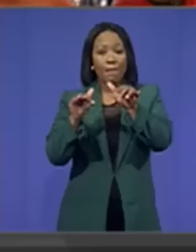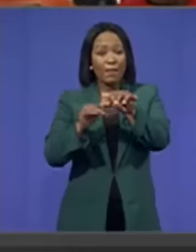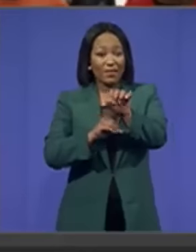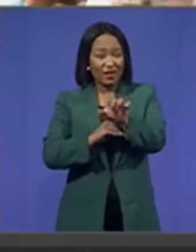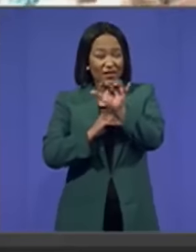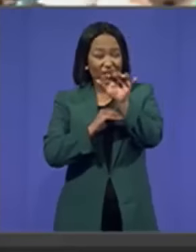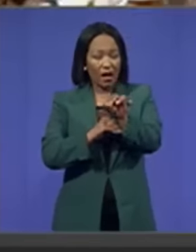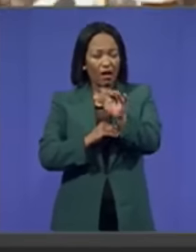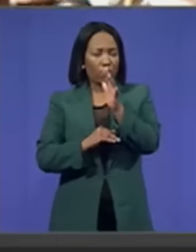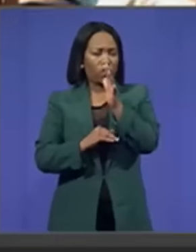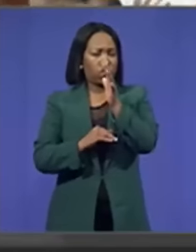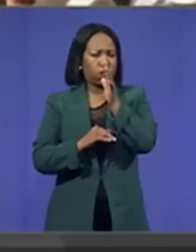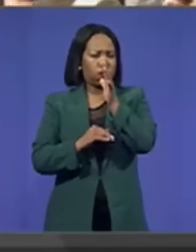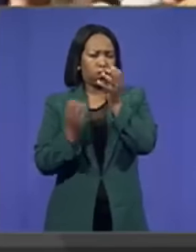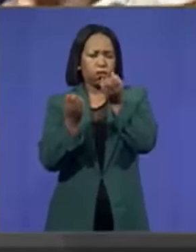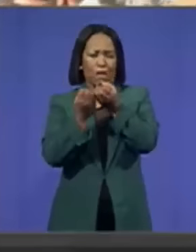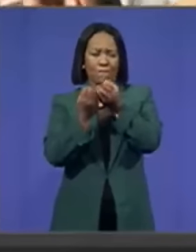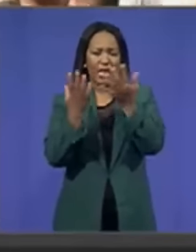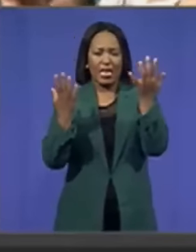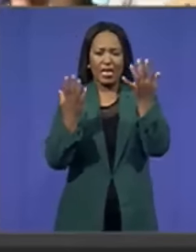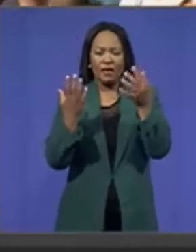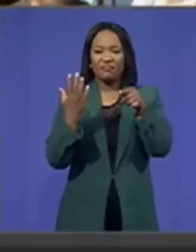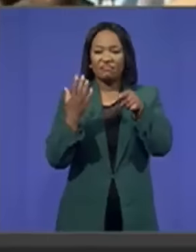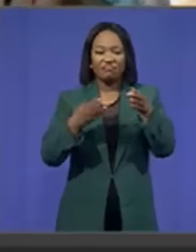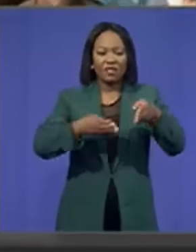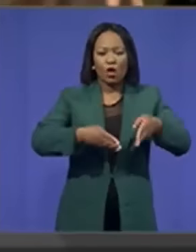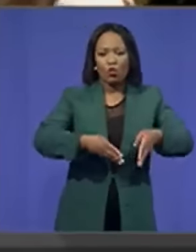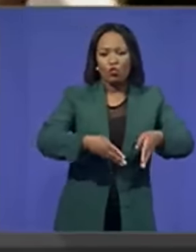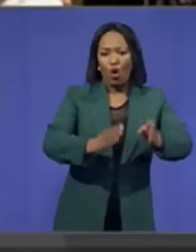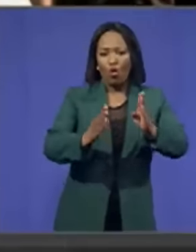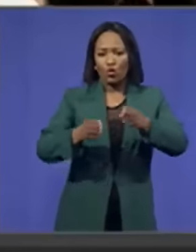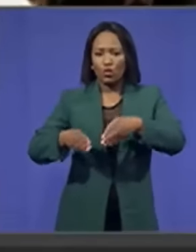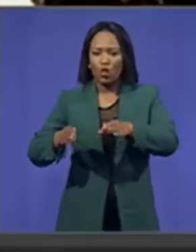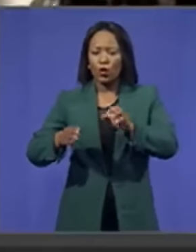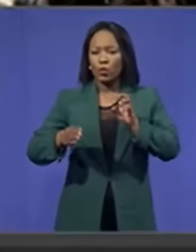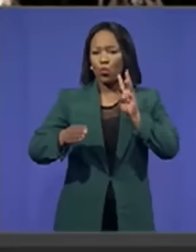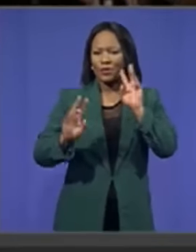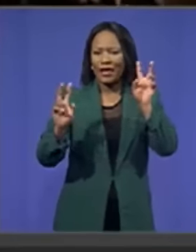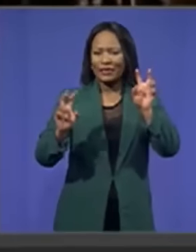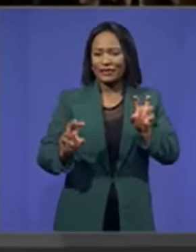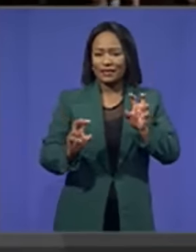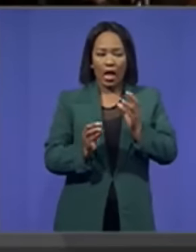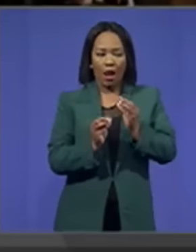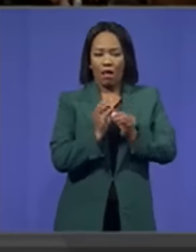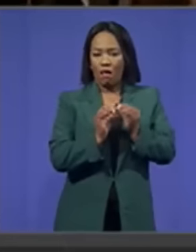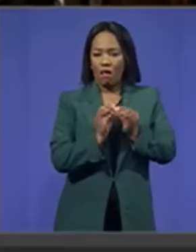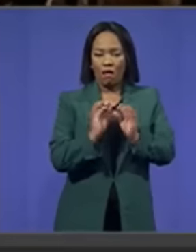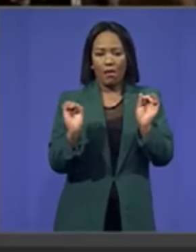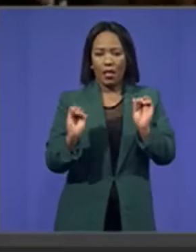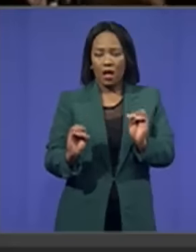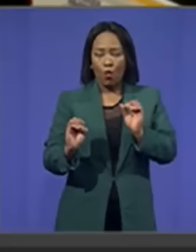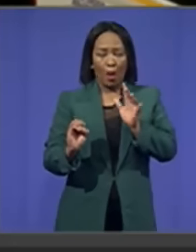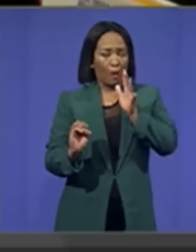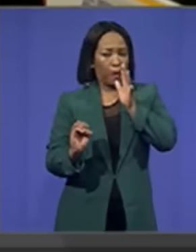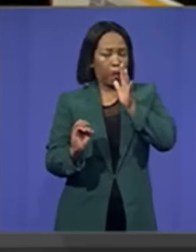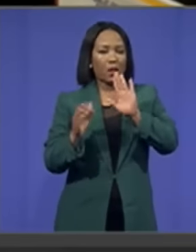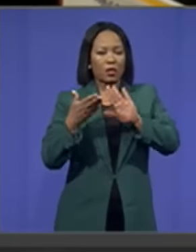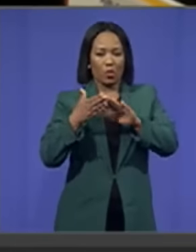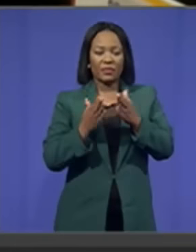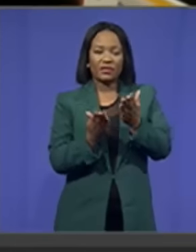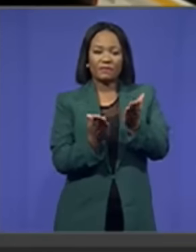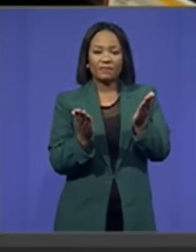high and the infrastructure is not well maintained now just because of the overpopulation that we have in our community.